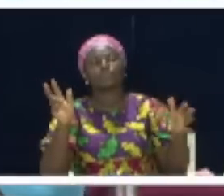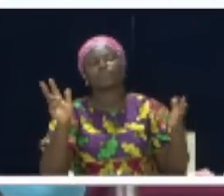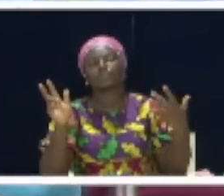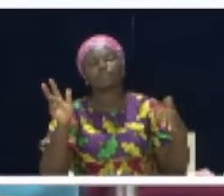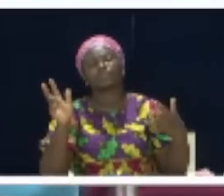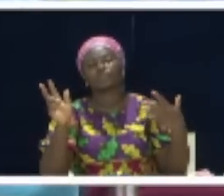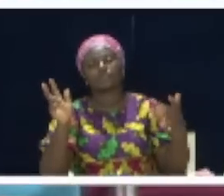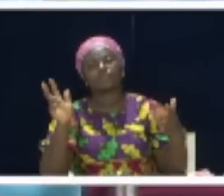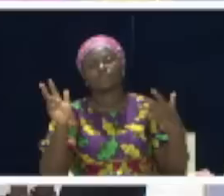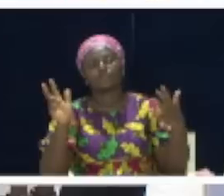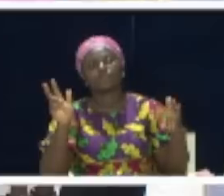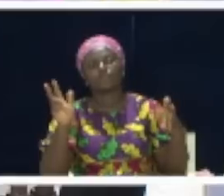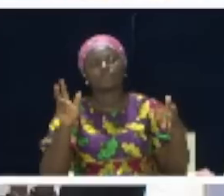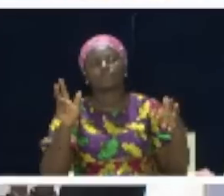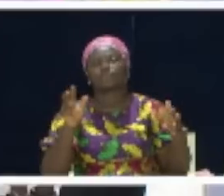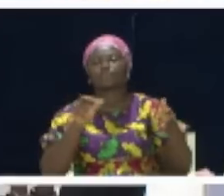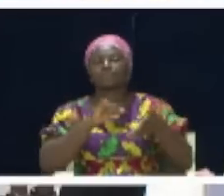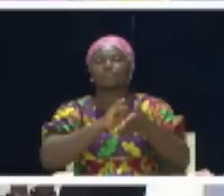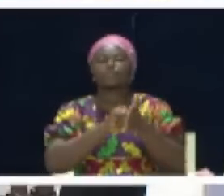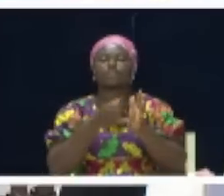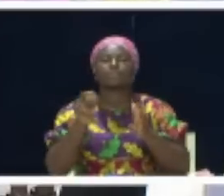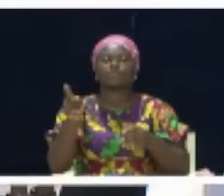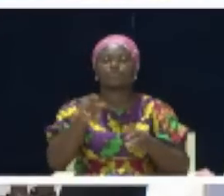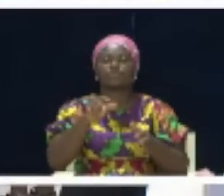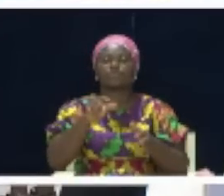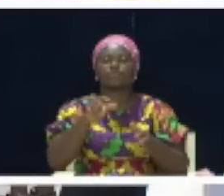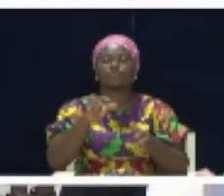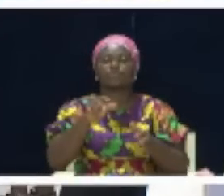okay, those of you who I see on the way, hurry up.